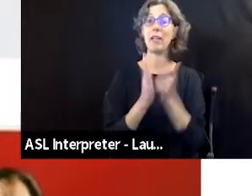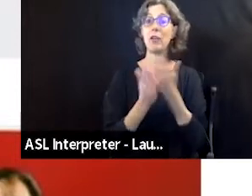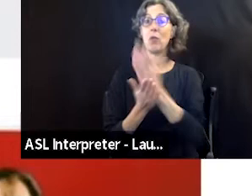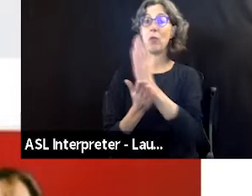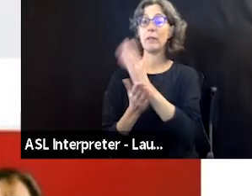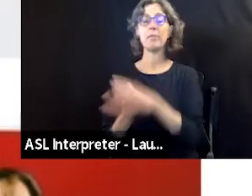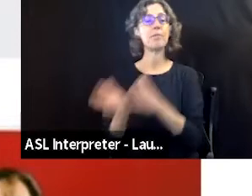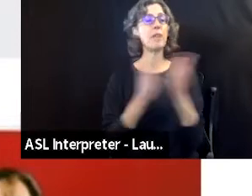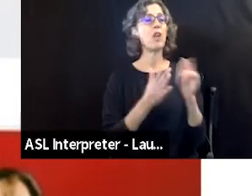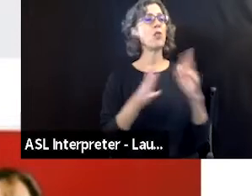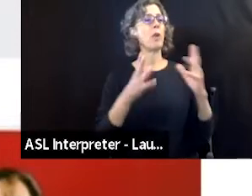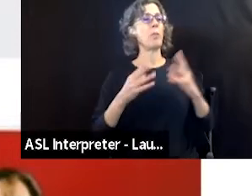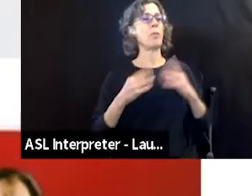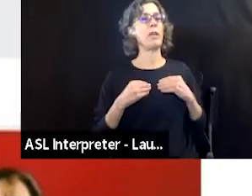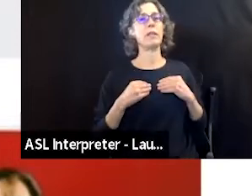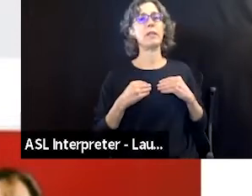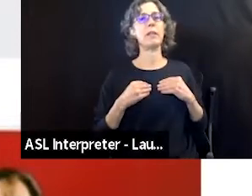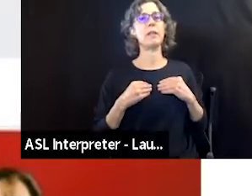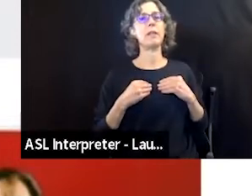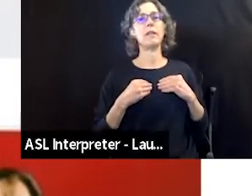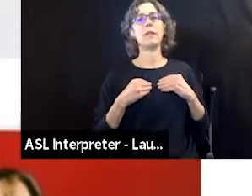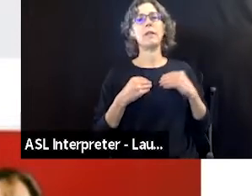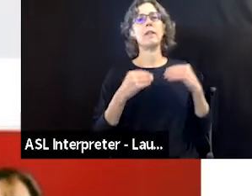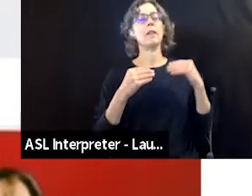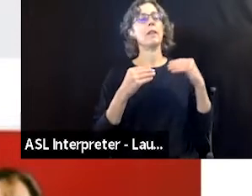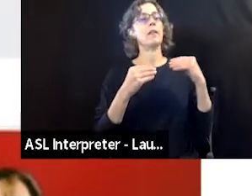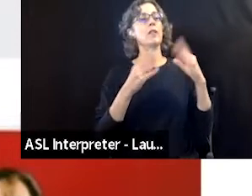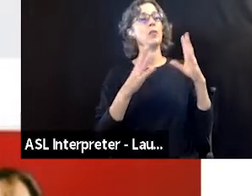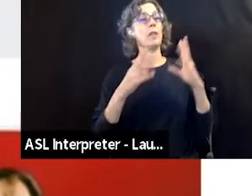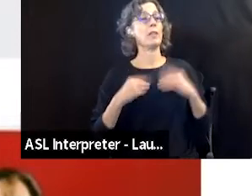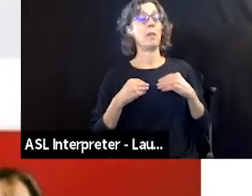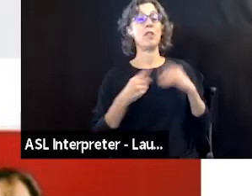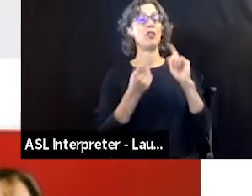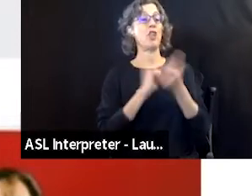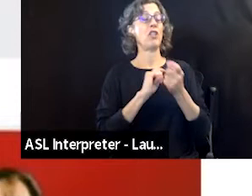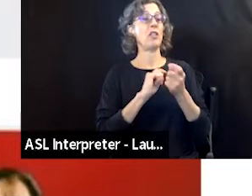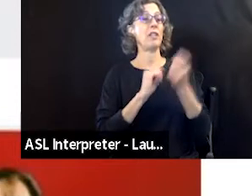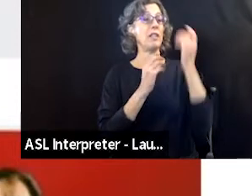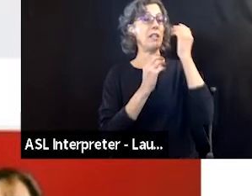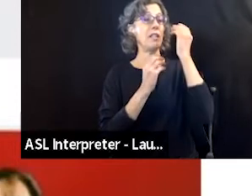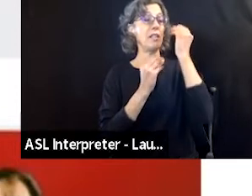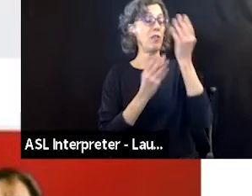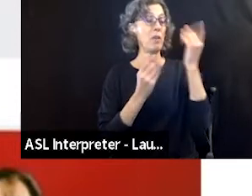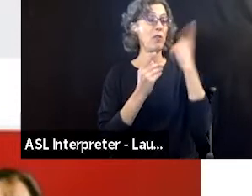You embrace adapting course materials for high achievers, but don't consider how this could be done for lower learners.